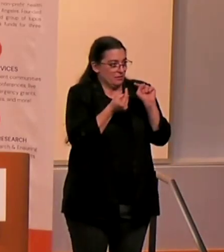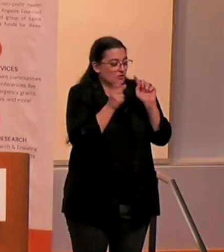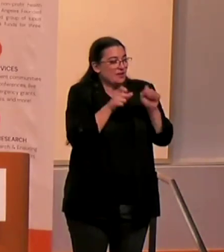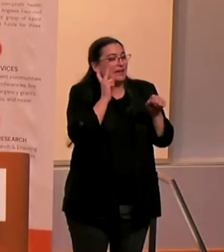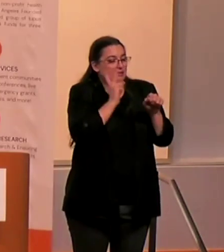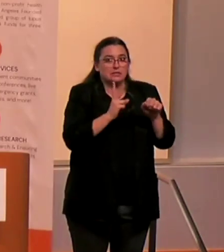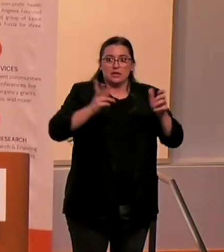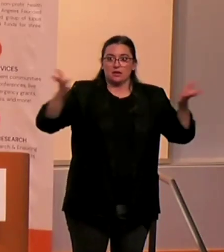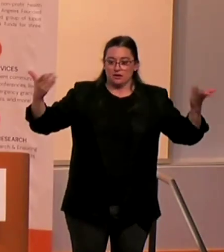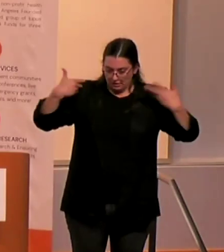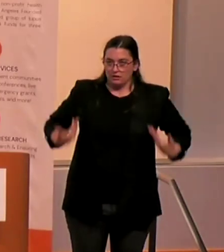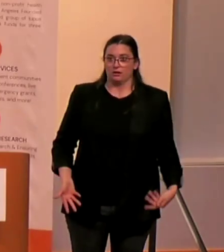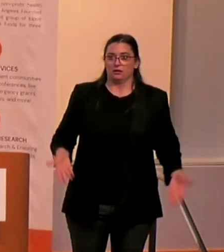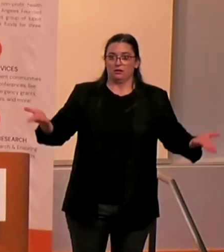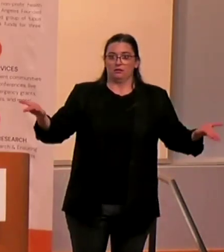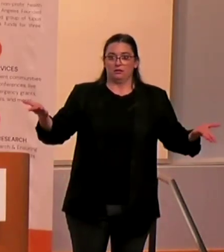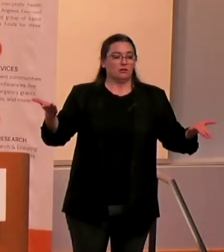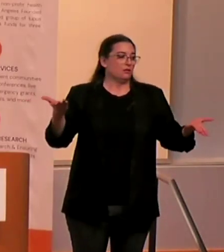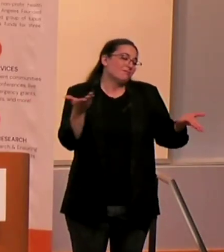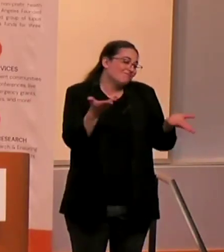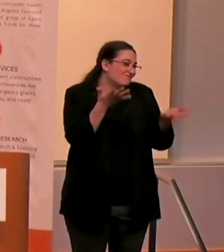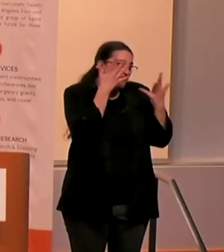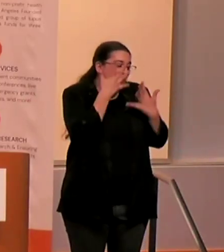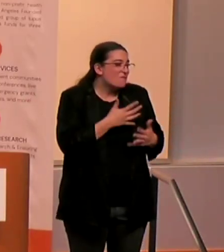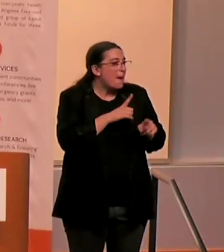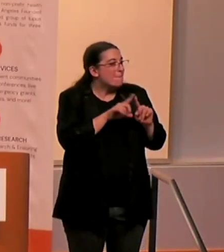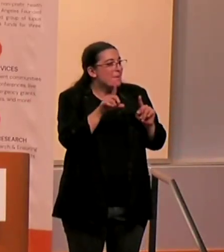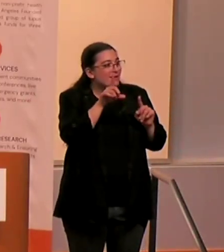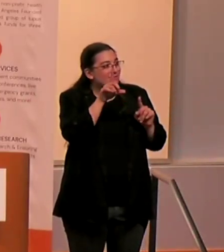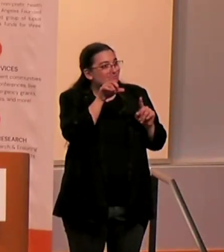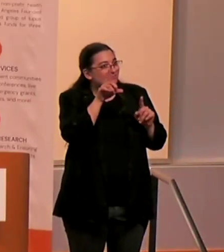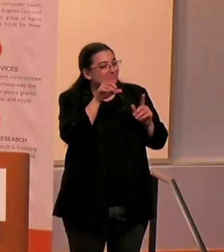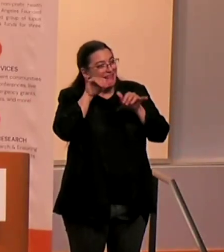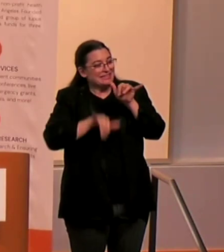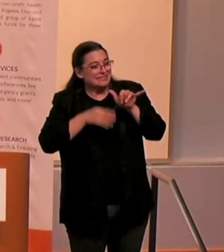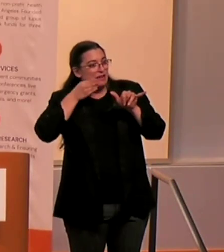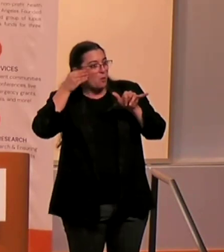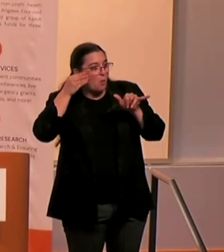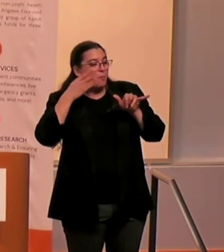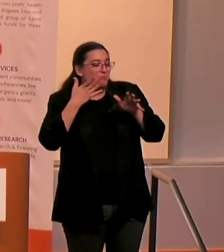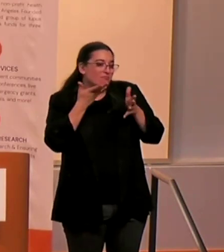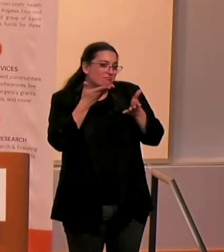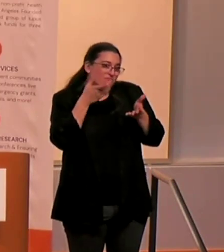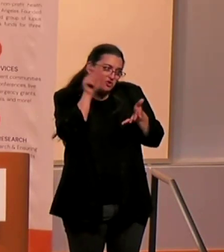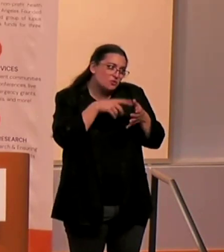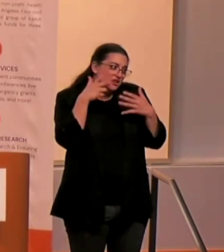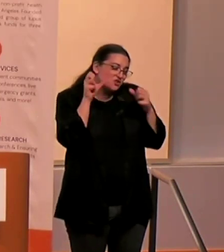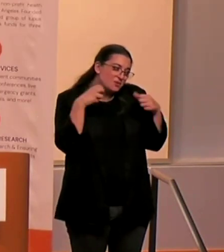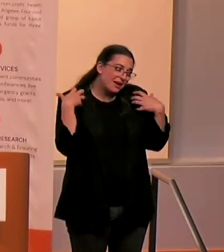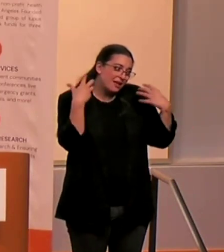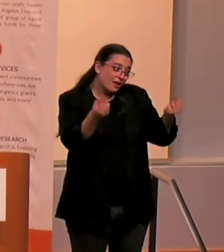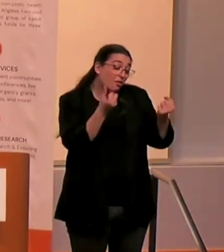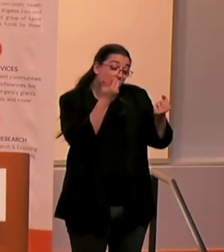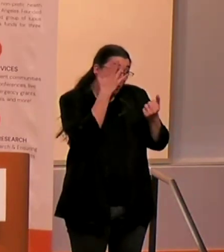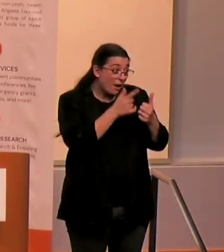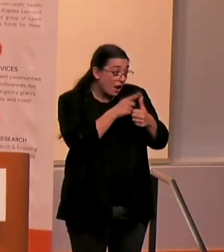stay home. It's kind of like a necessity for you to heal and feel better so that then you can just A, show up for